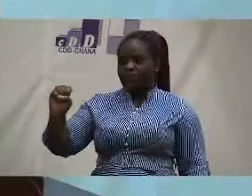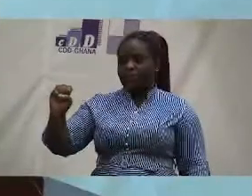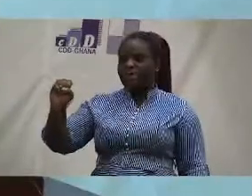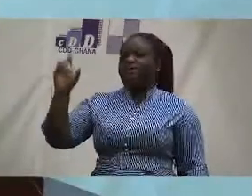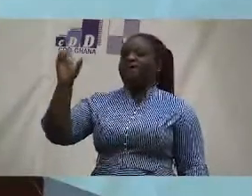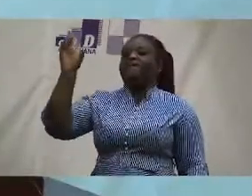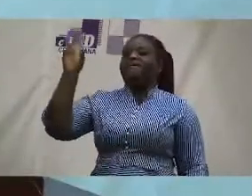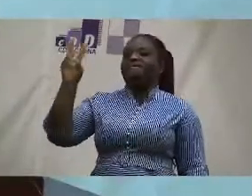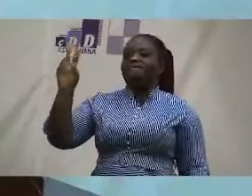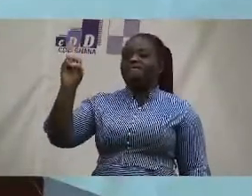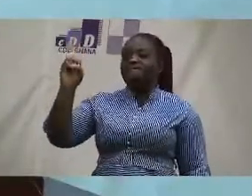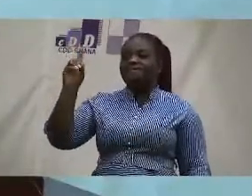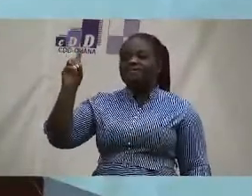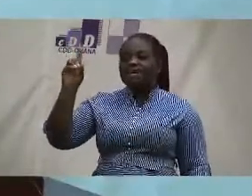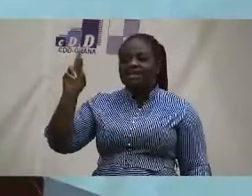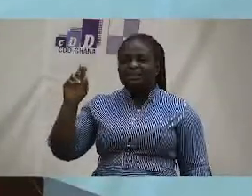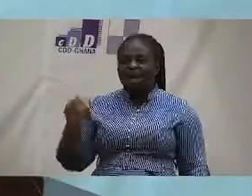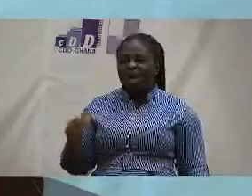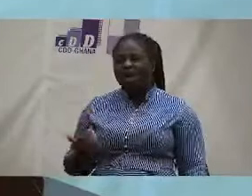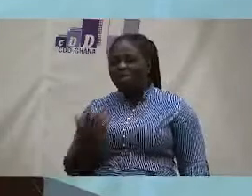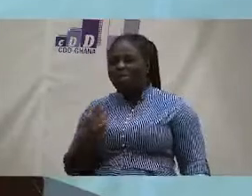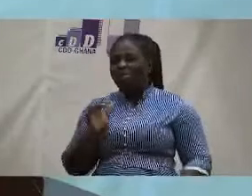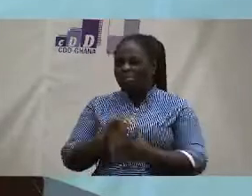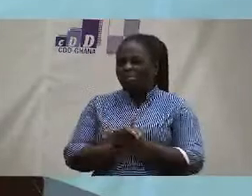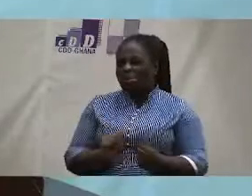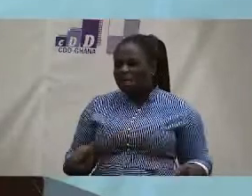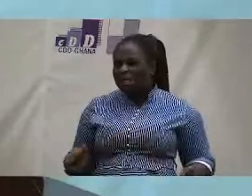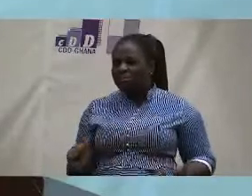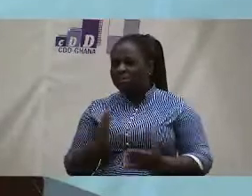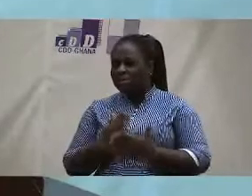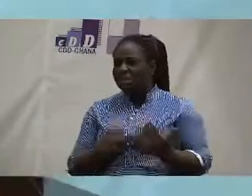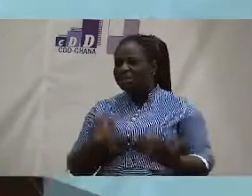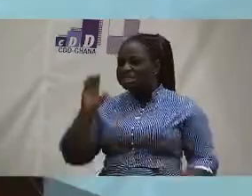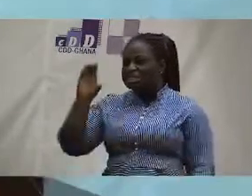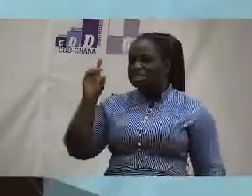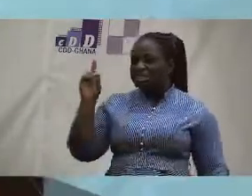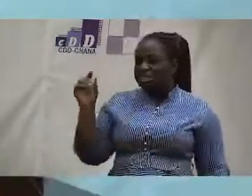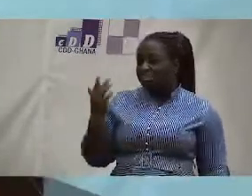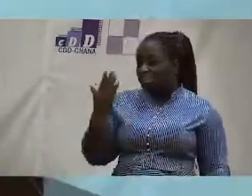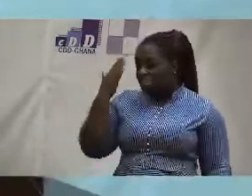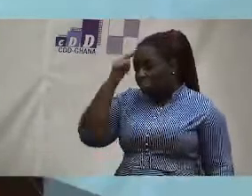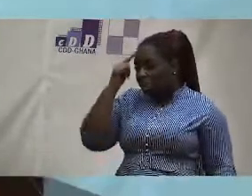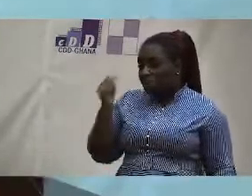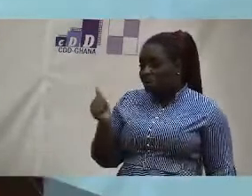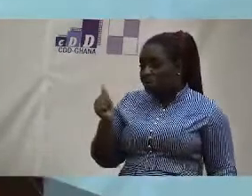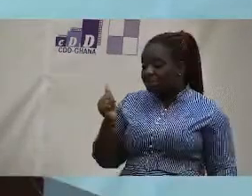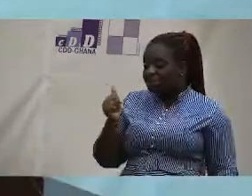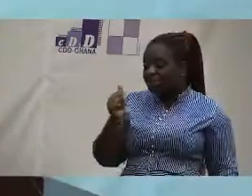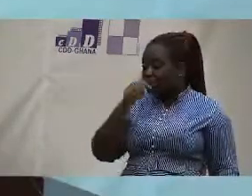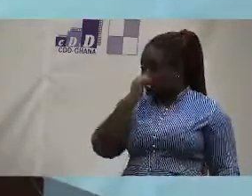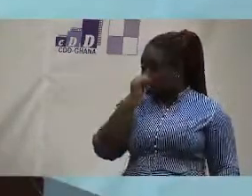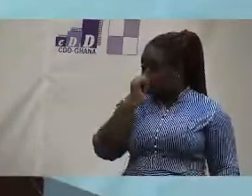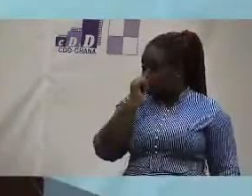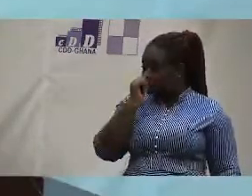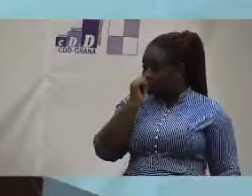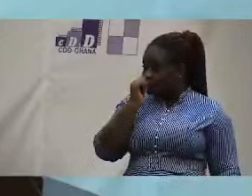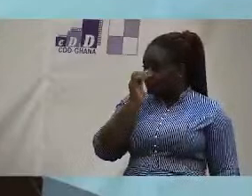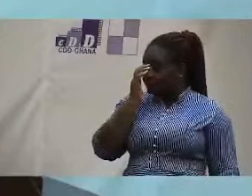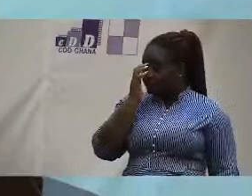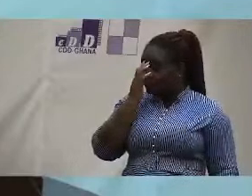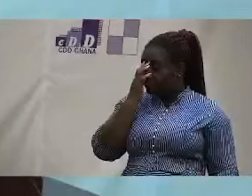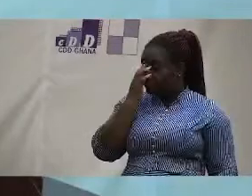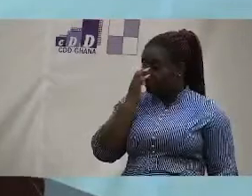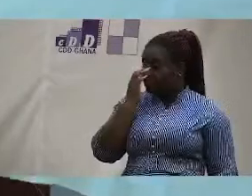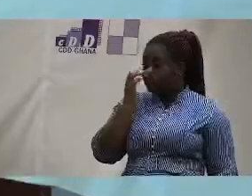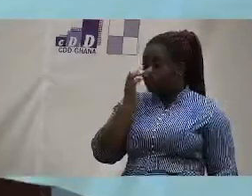increasingly, we are believing in some work we are doing at the CDD that because describing shutdown